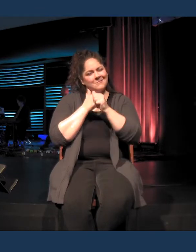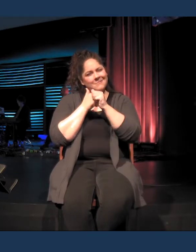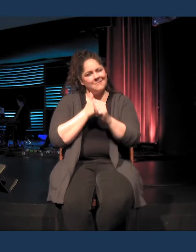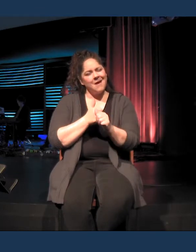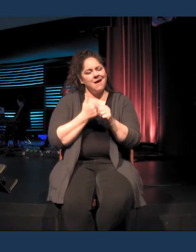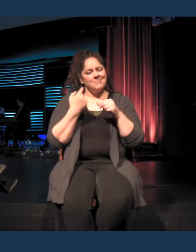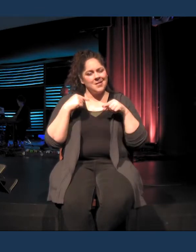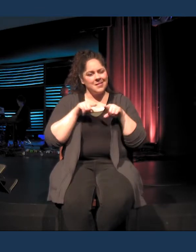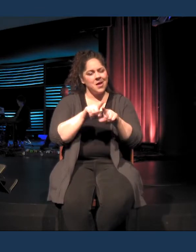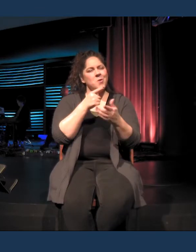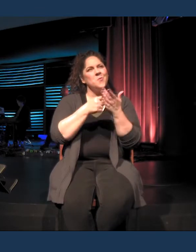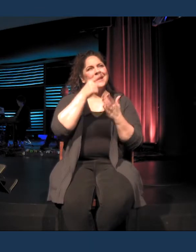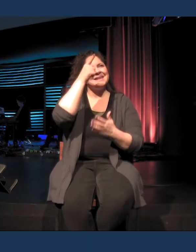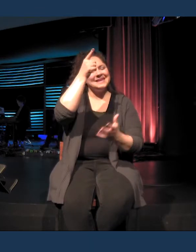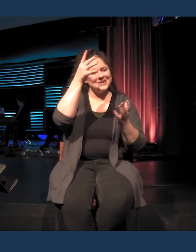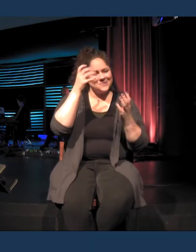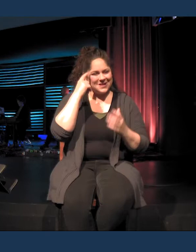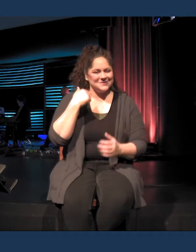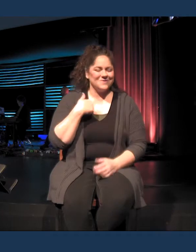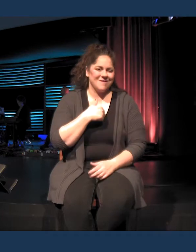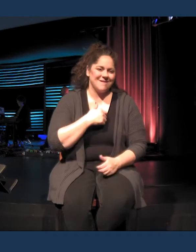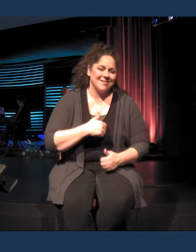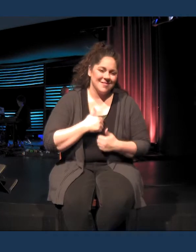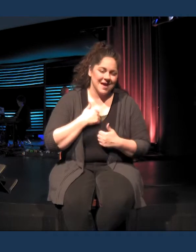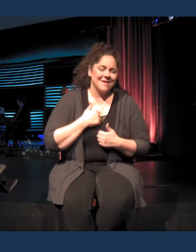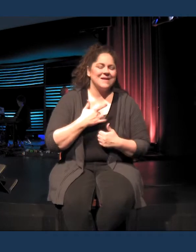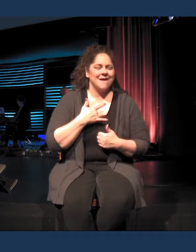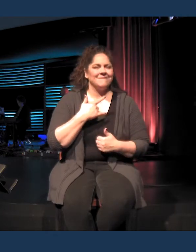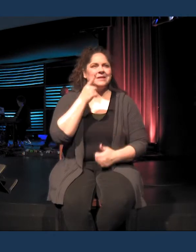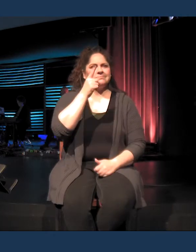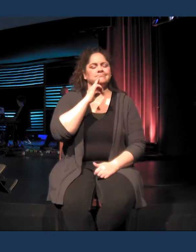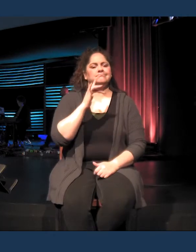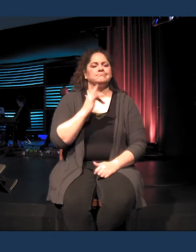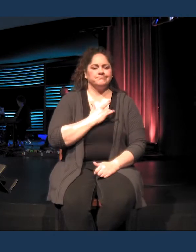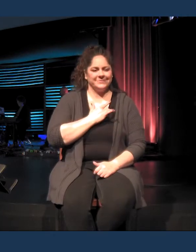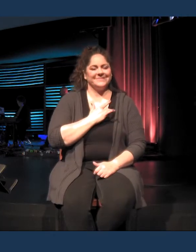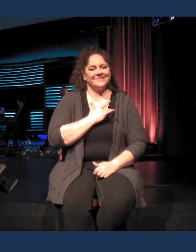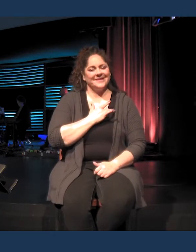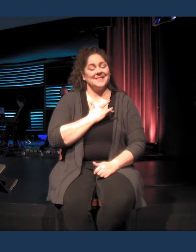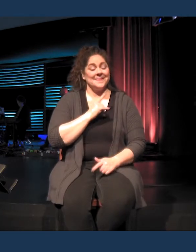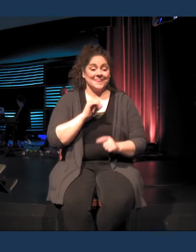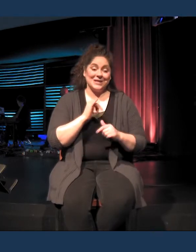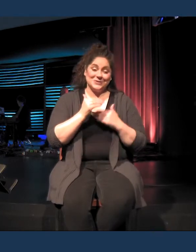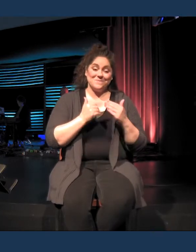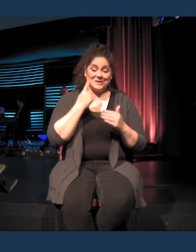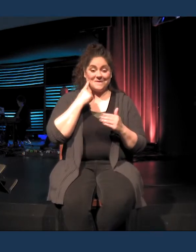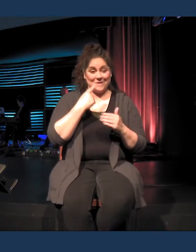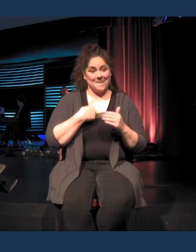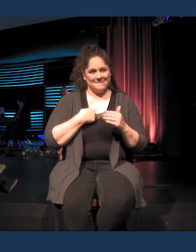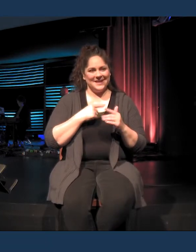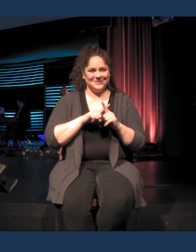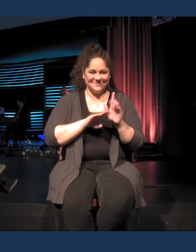been revealing that in me and in my life. And I feel like, you know, this is part of the growing process as a believer. So for all of